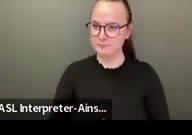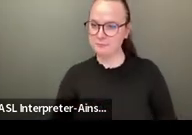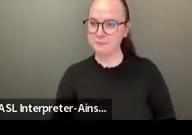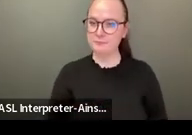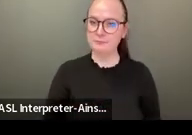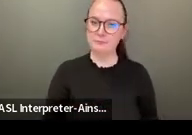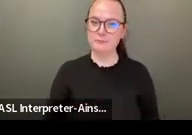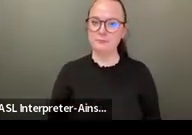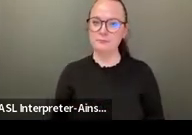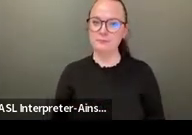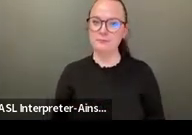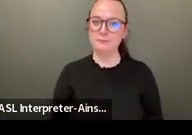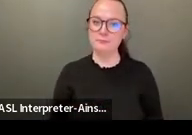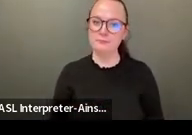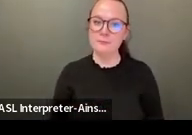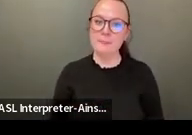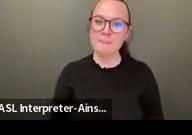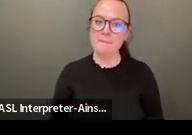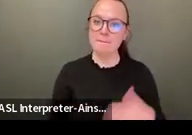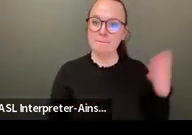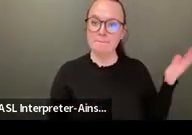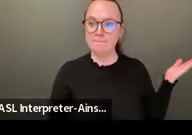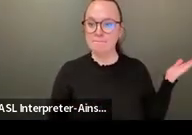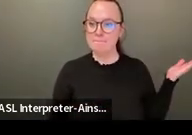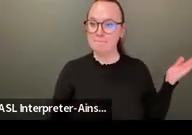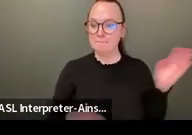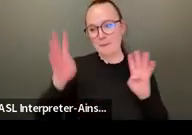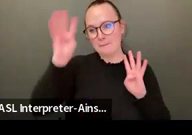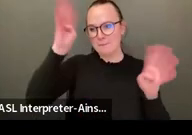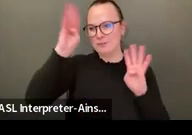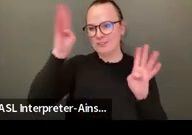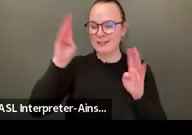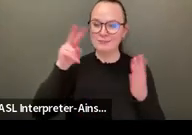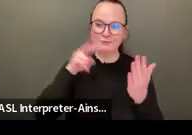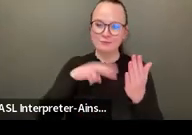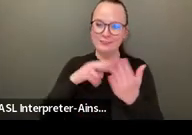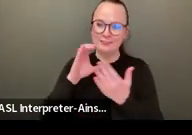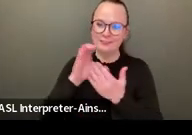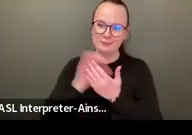So this is our pretend reading curriculum.